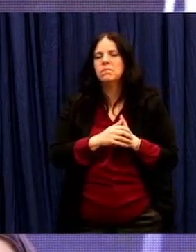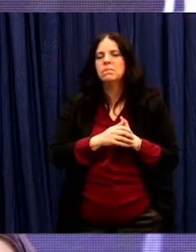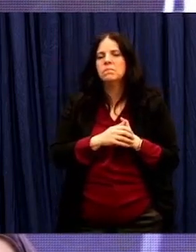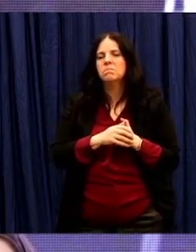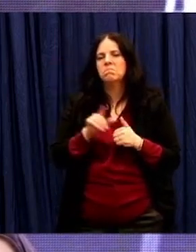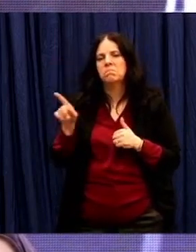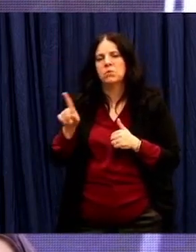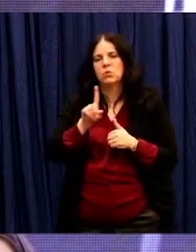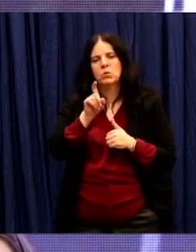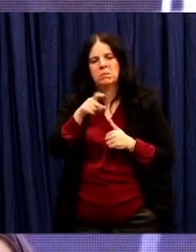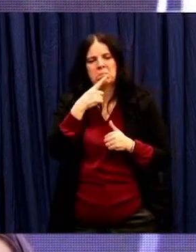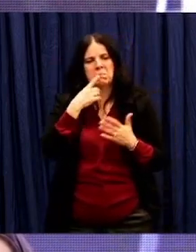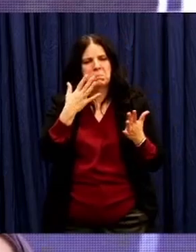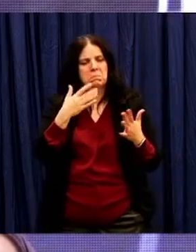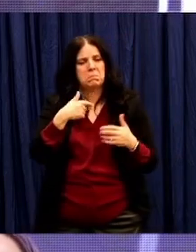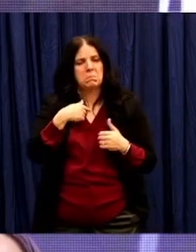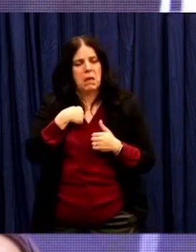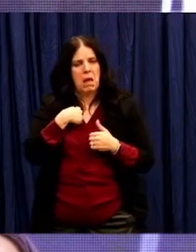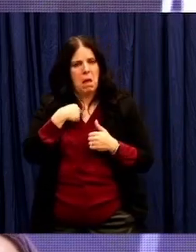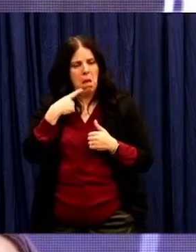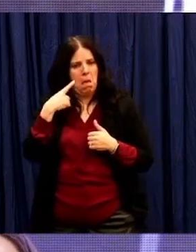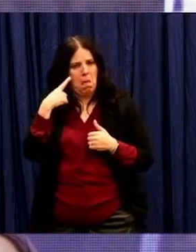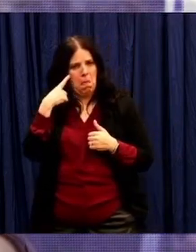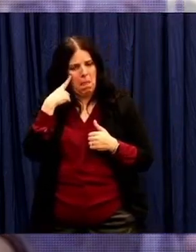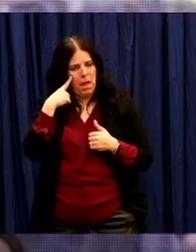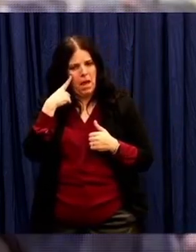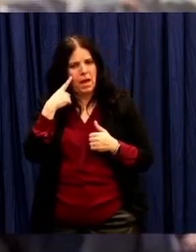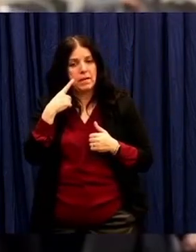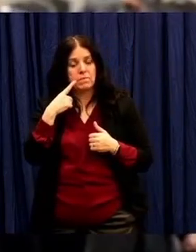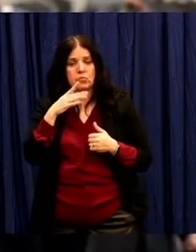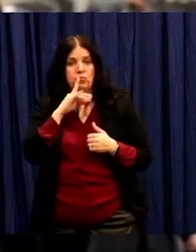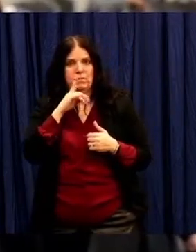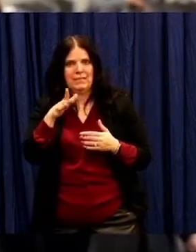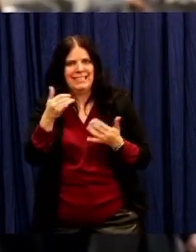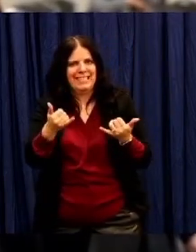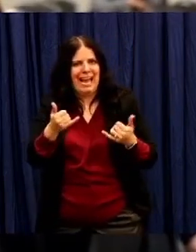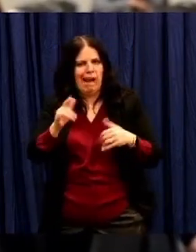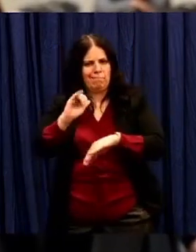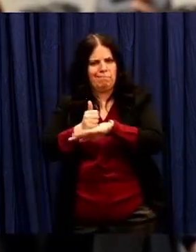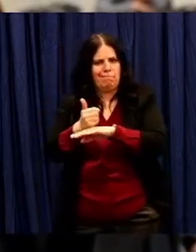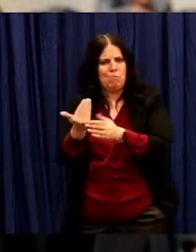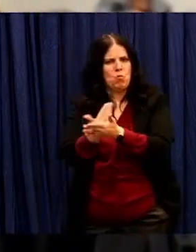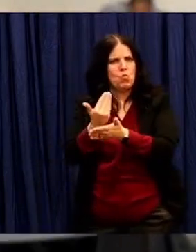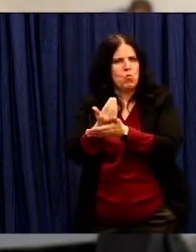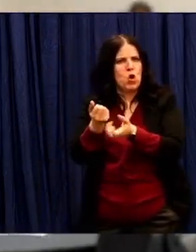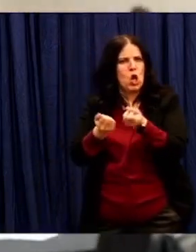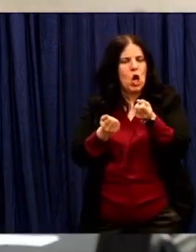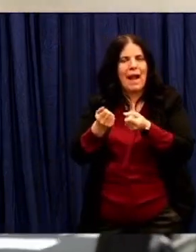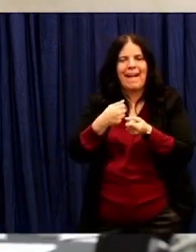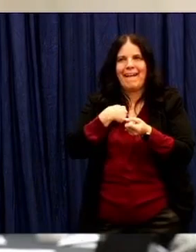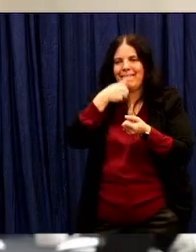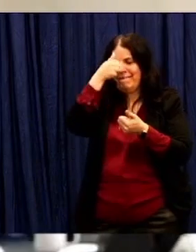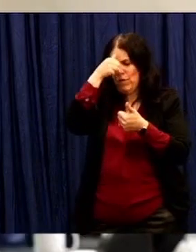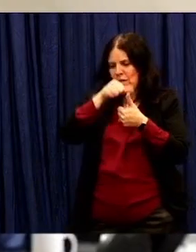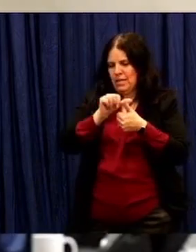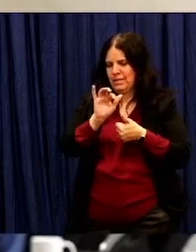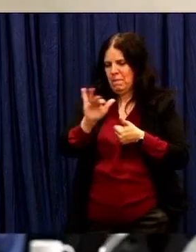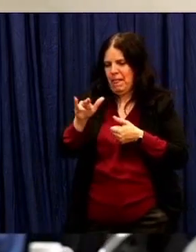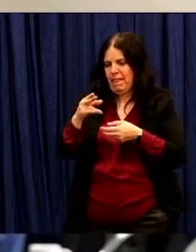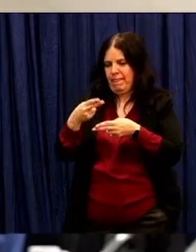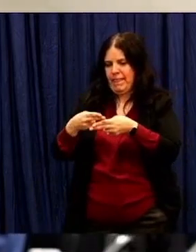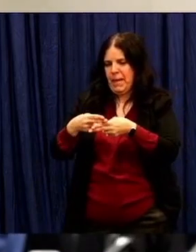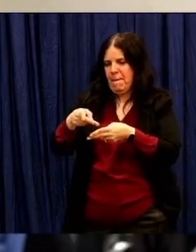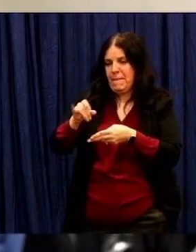So I thought that there's a new car that's coming out. I forget how it's spelled, but there's a